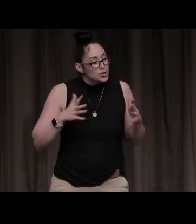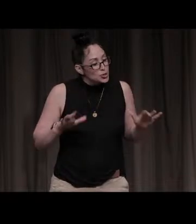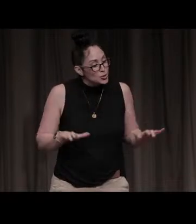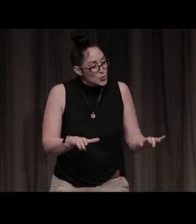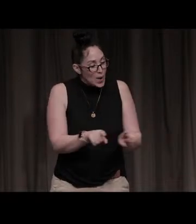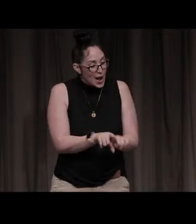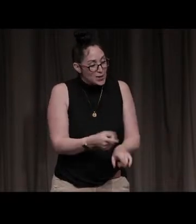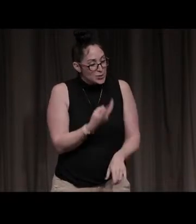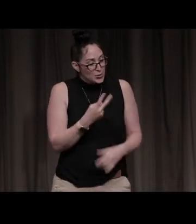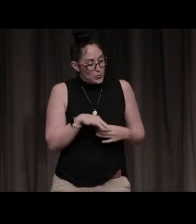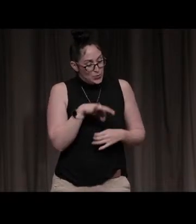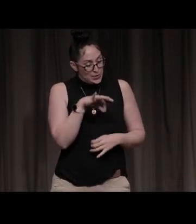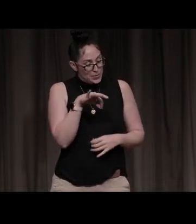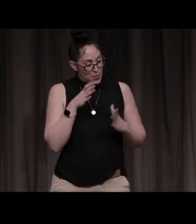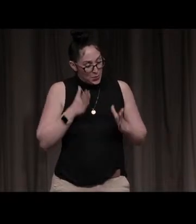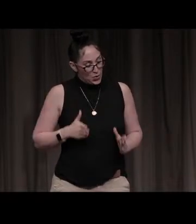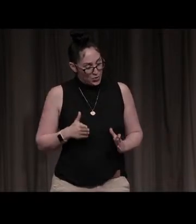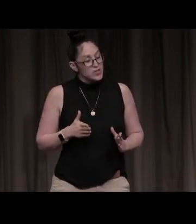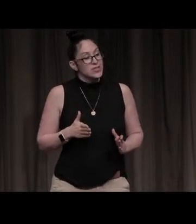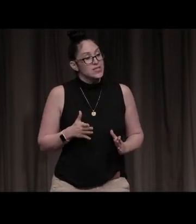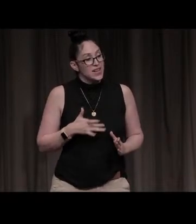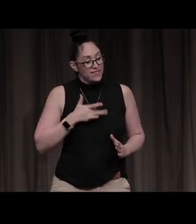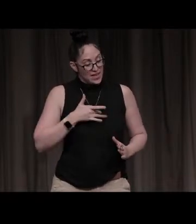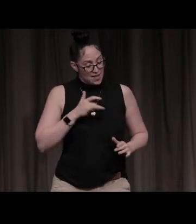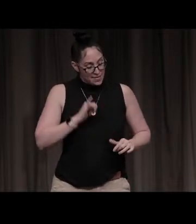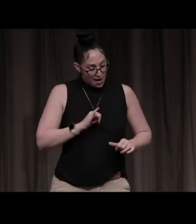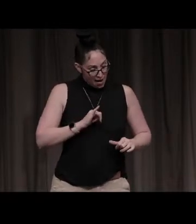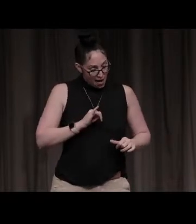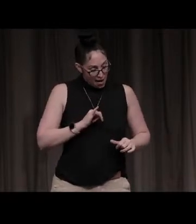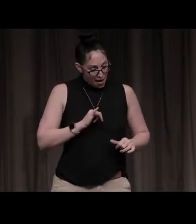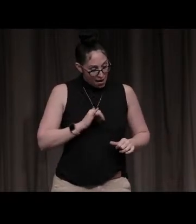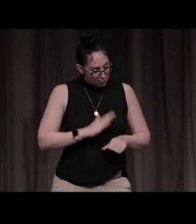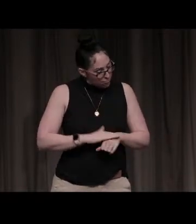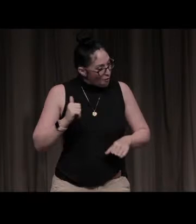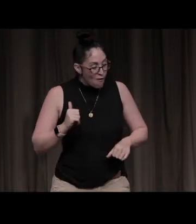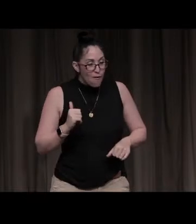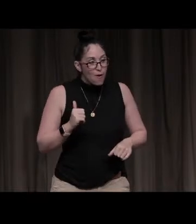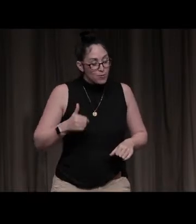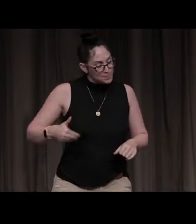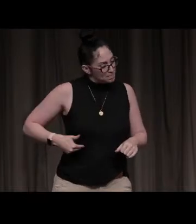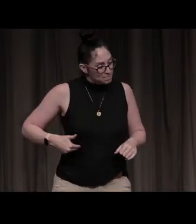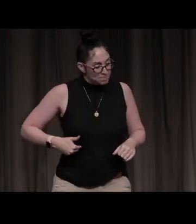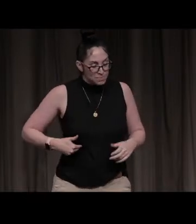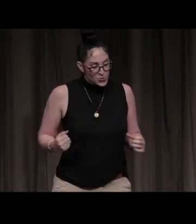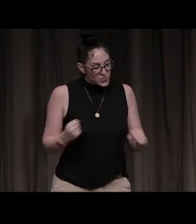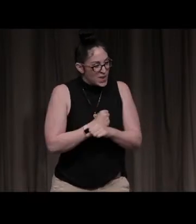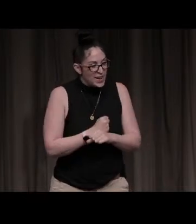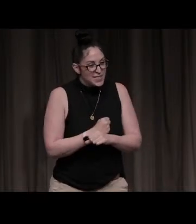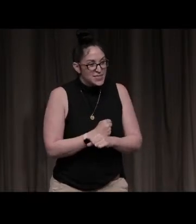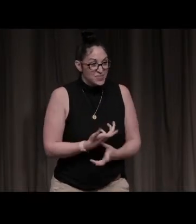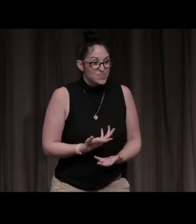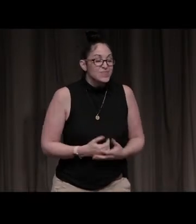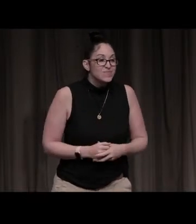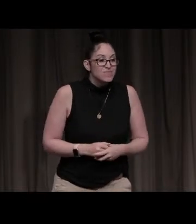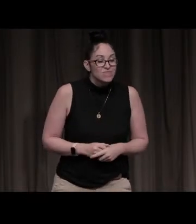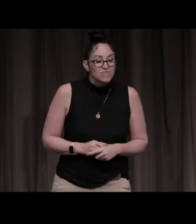two-spirit person and really feeling that urgency and that call to, fight colonization in any way you can.